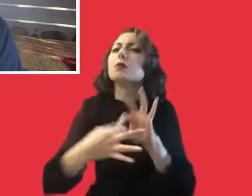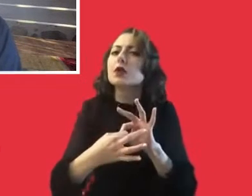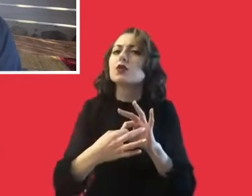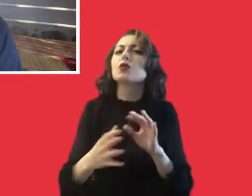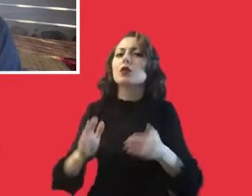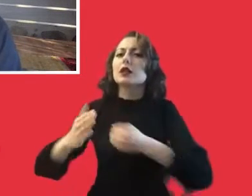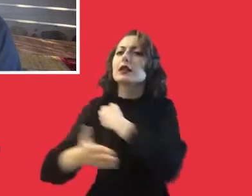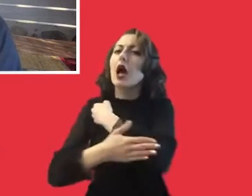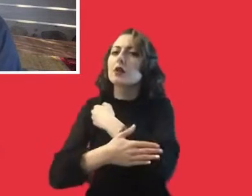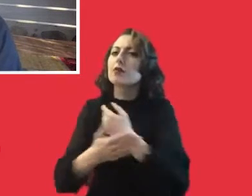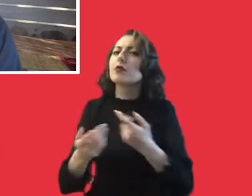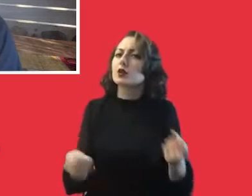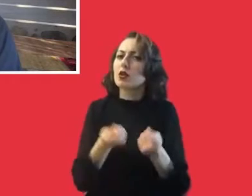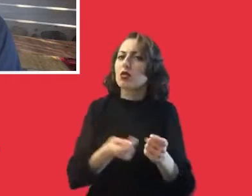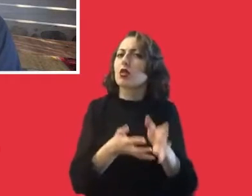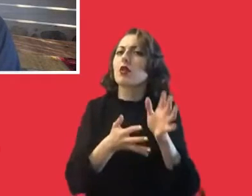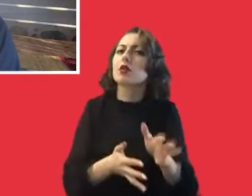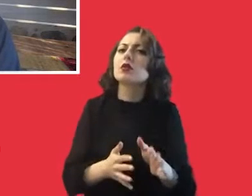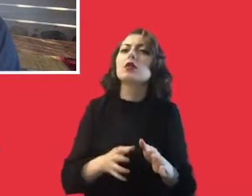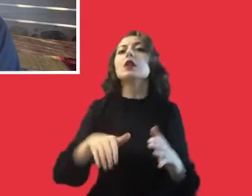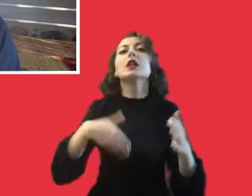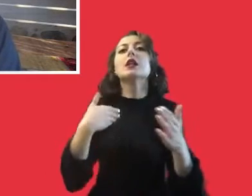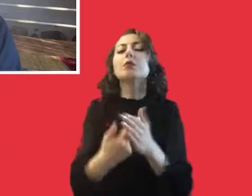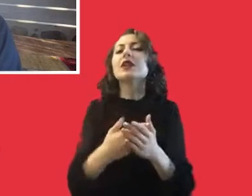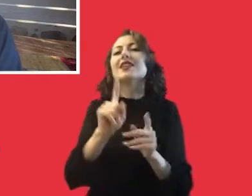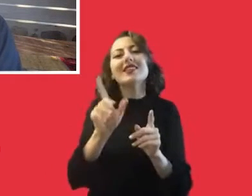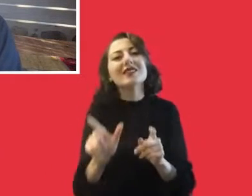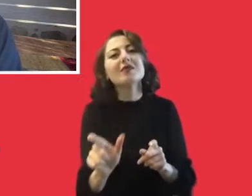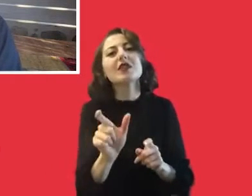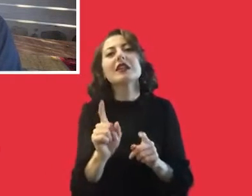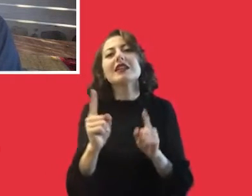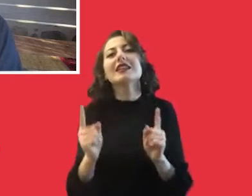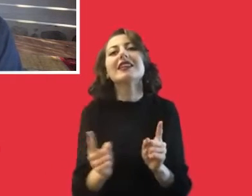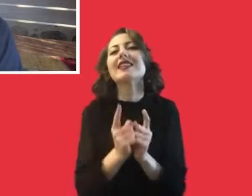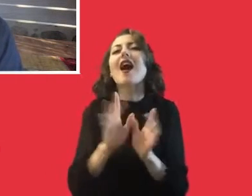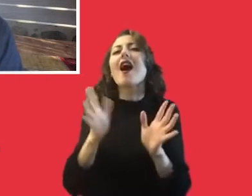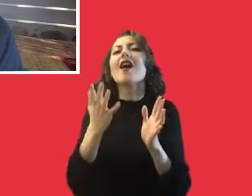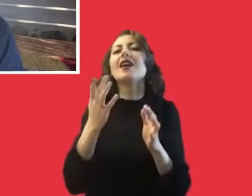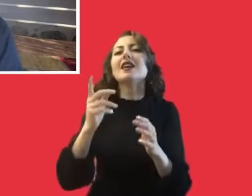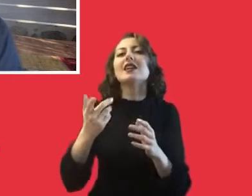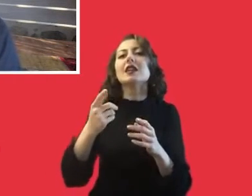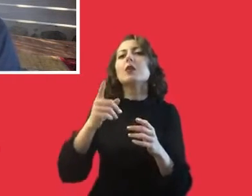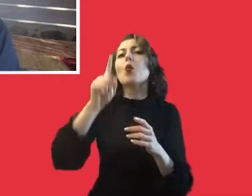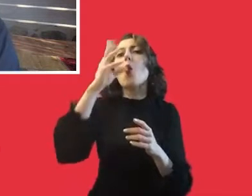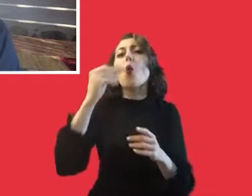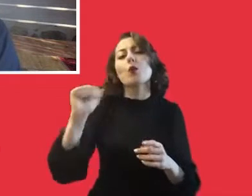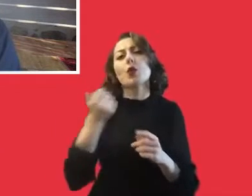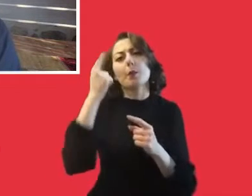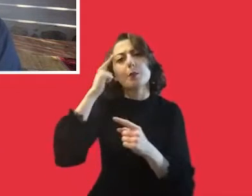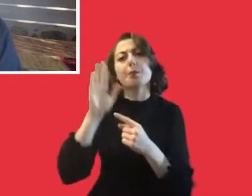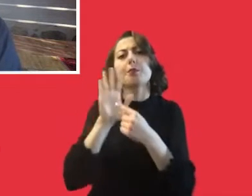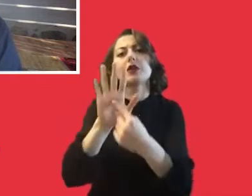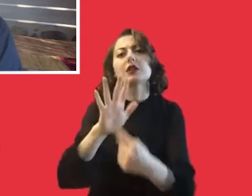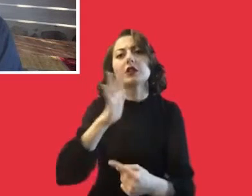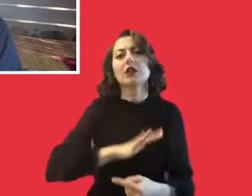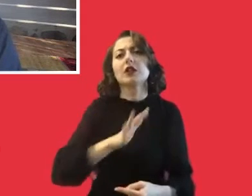everyone to complete their own self-development. So this is about the field. Other than the field, what are we doing as